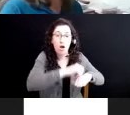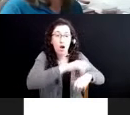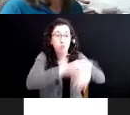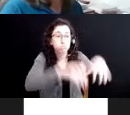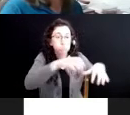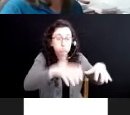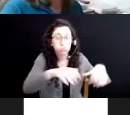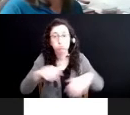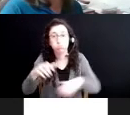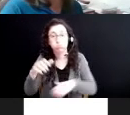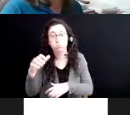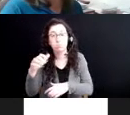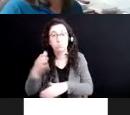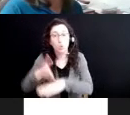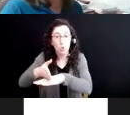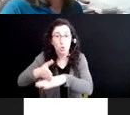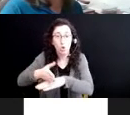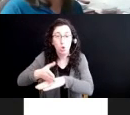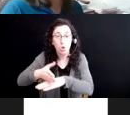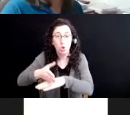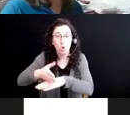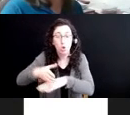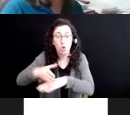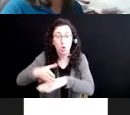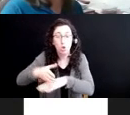logs help provide them with